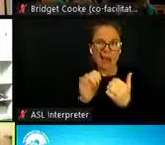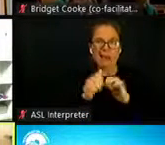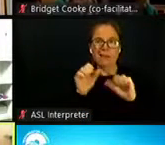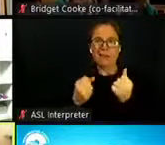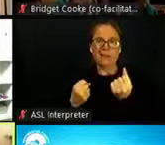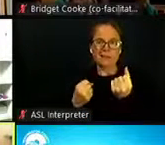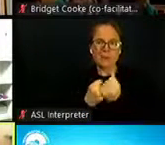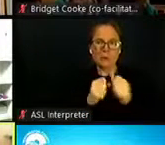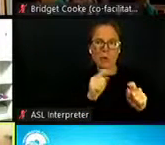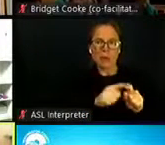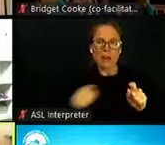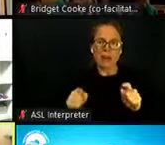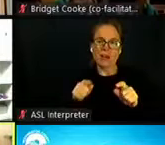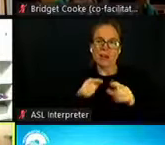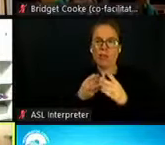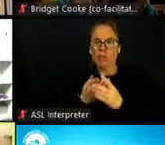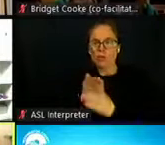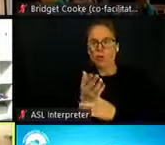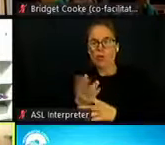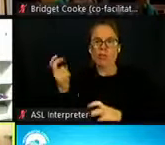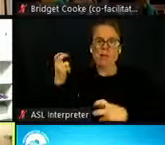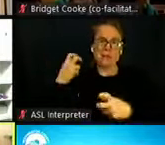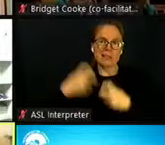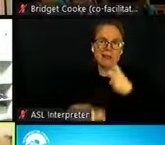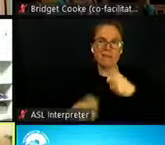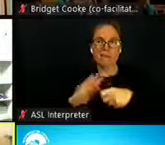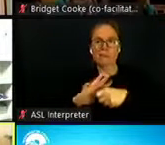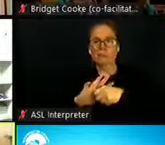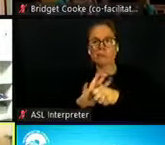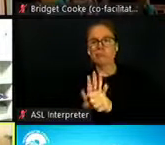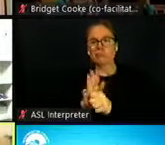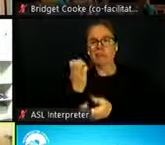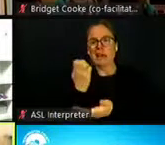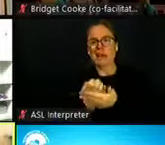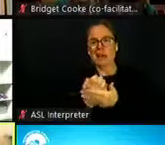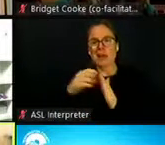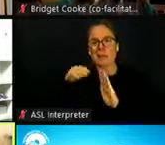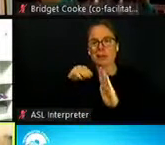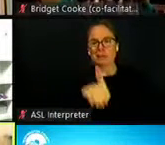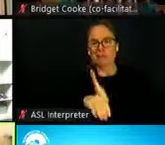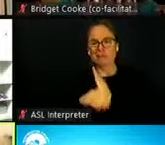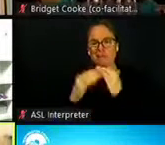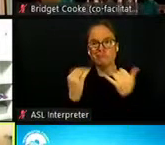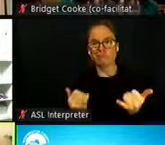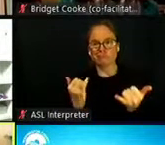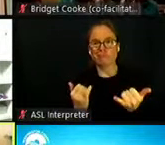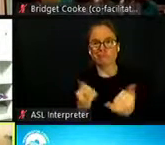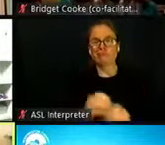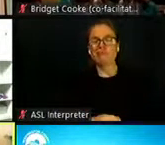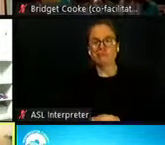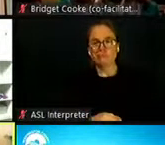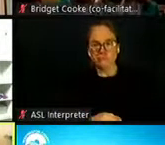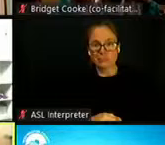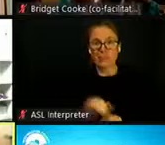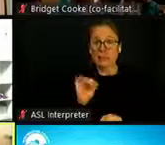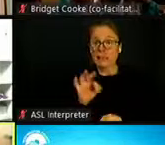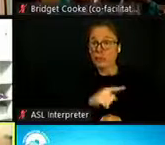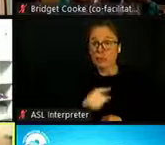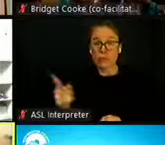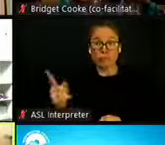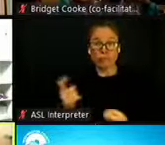very tough pandemic economic time. So we've been focused on that. And if you have any questions